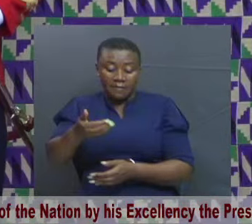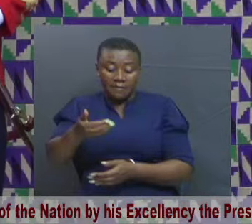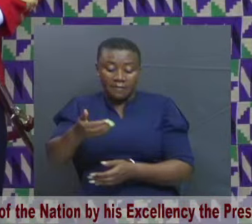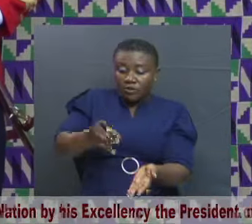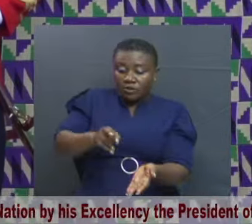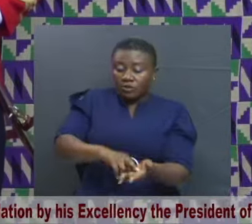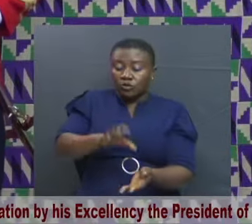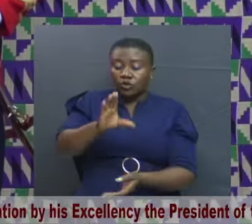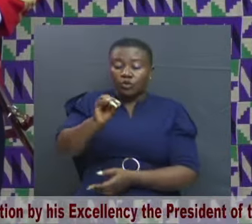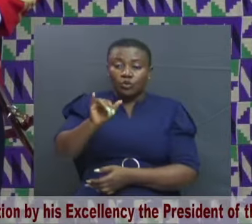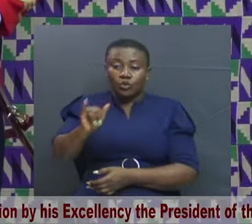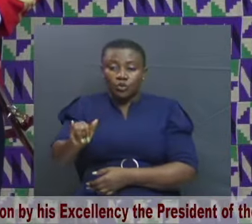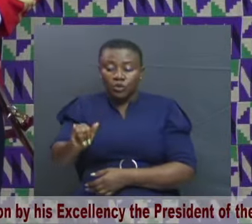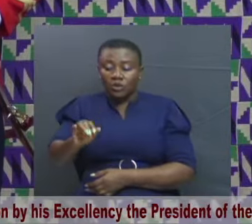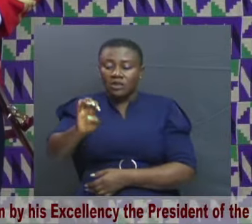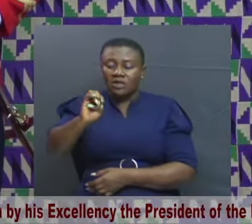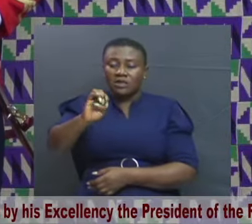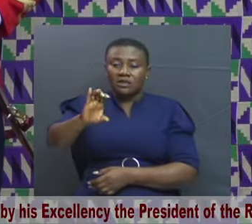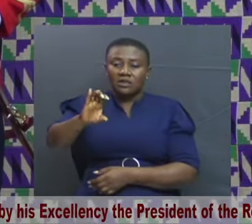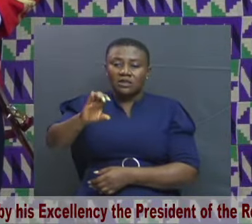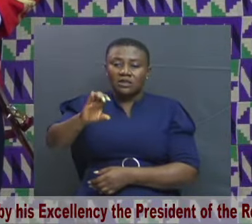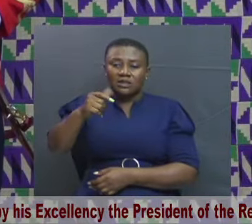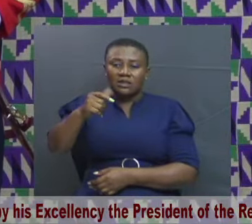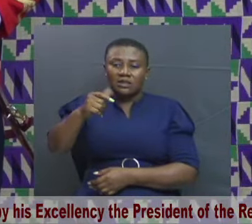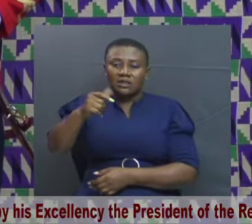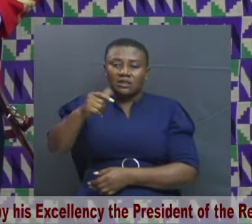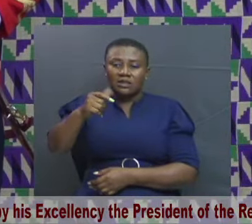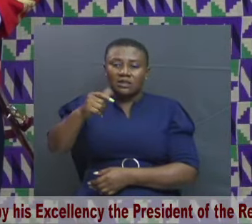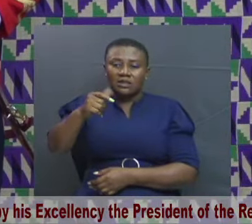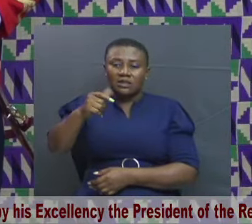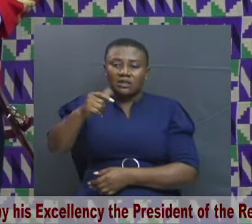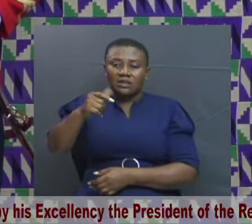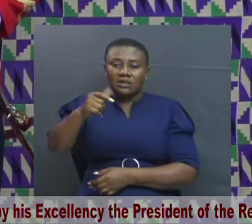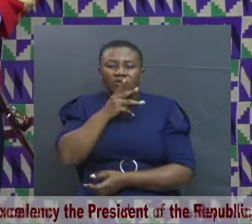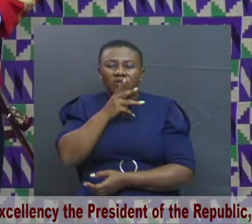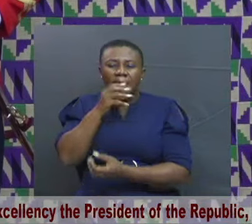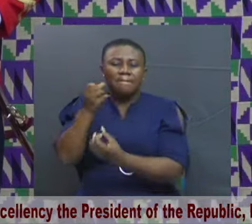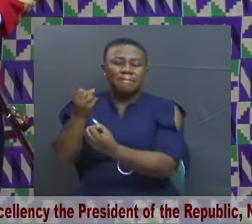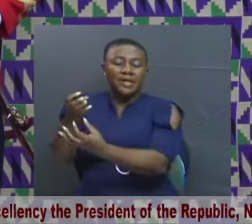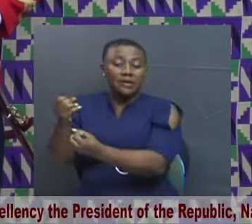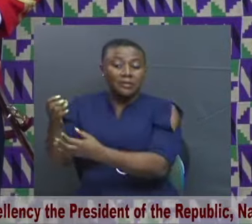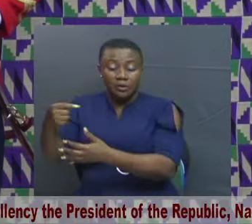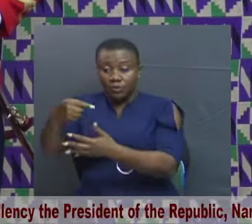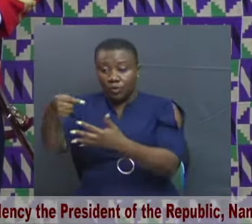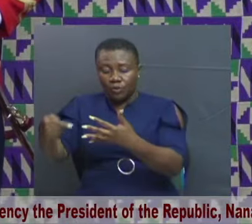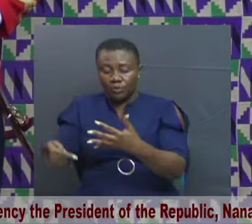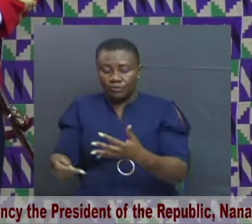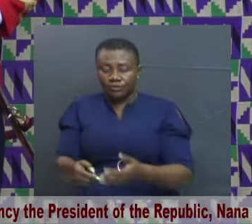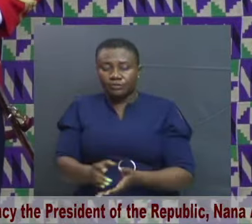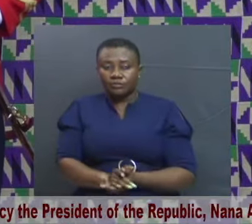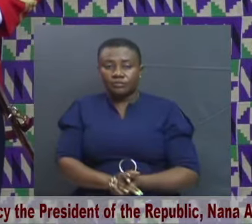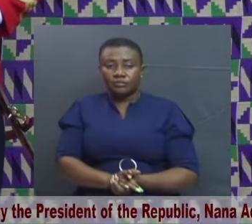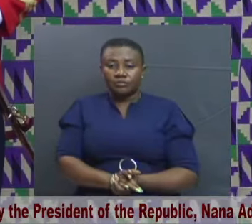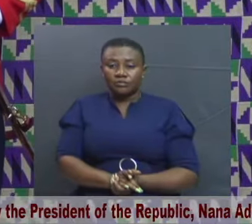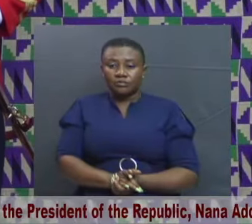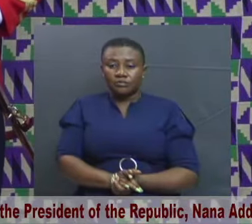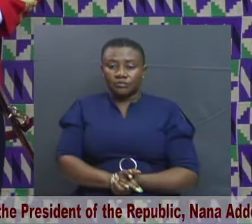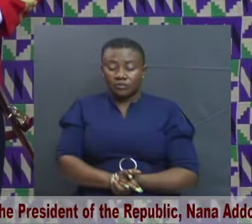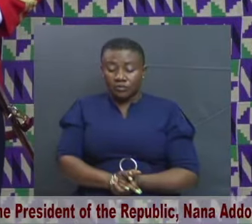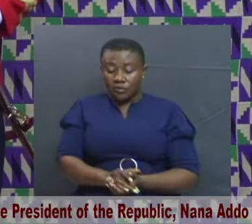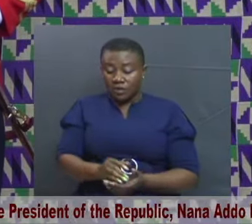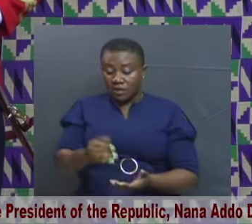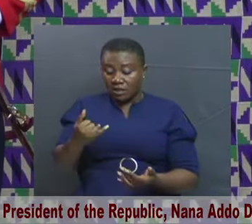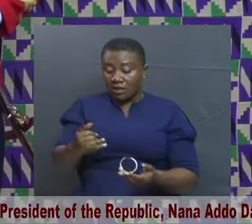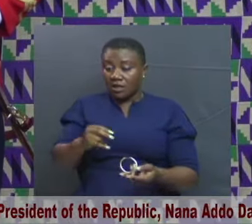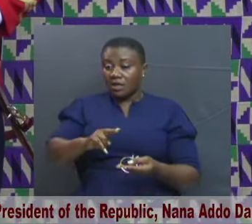companies ECG Ghana water amongst others Ghana is ranked number one in West